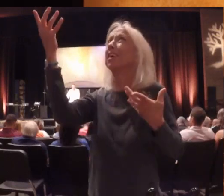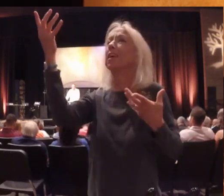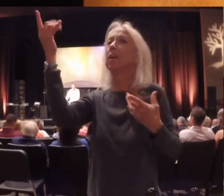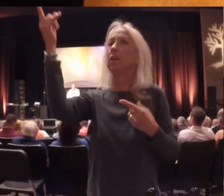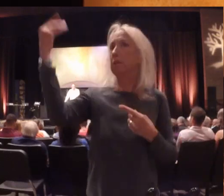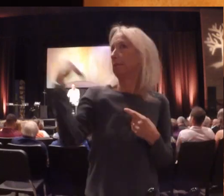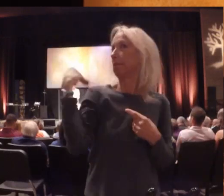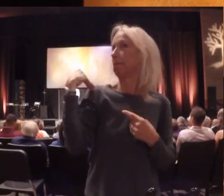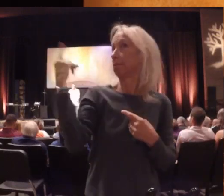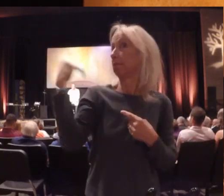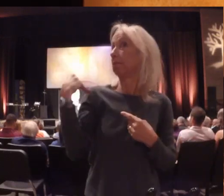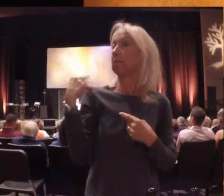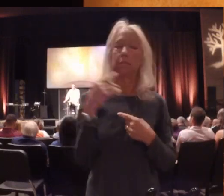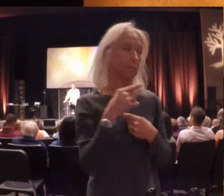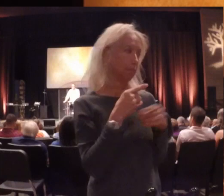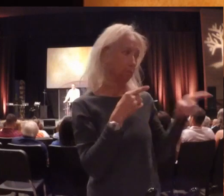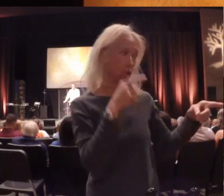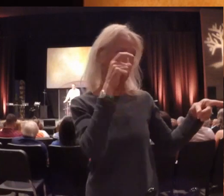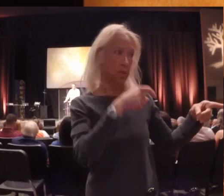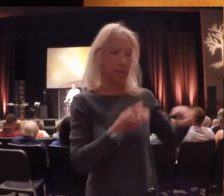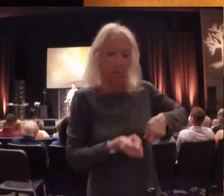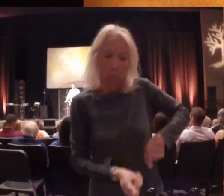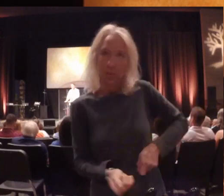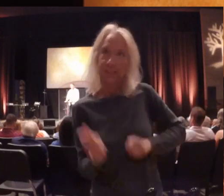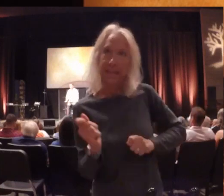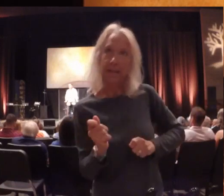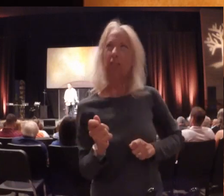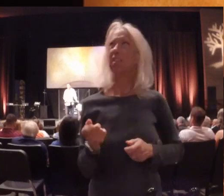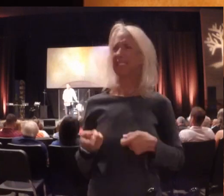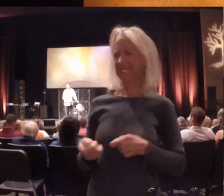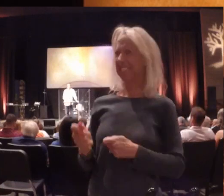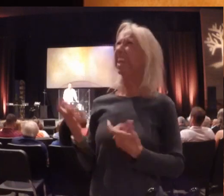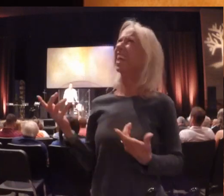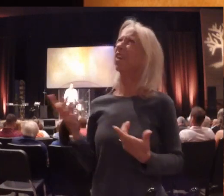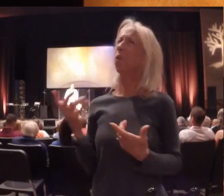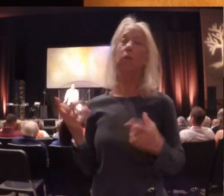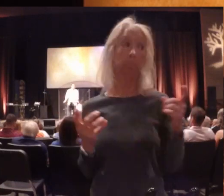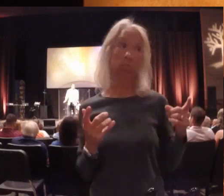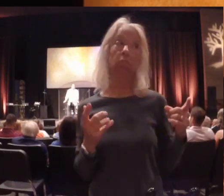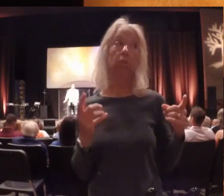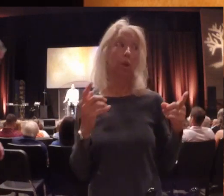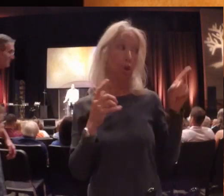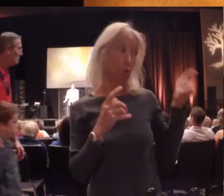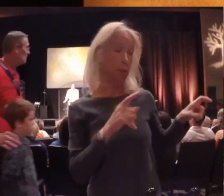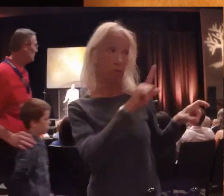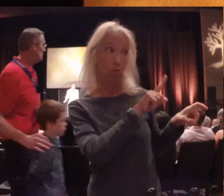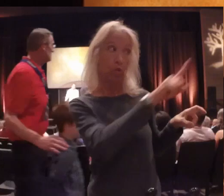And he said, Gary, you need to dig some ditches for me. You need to get up out of your chair, and you need to go pray for your